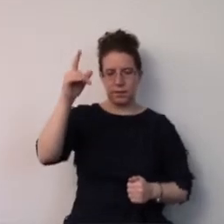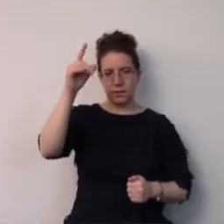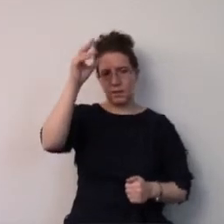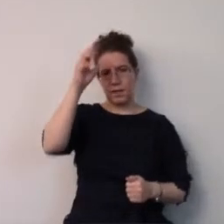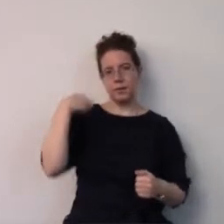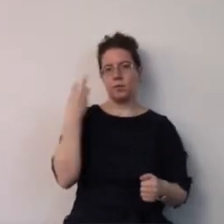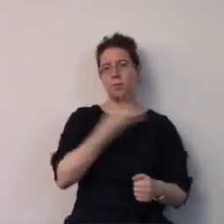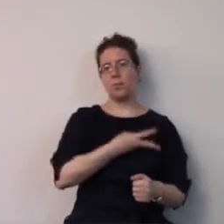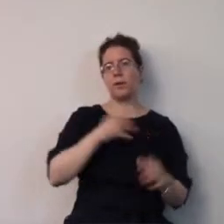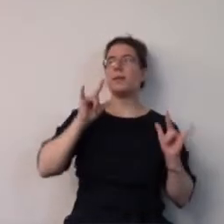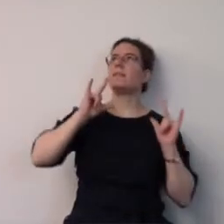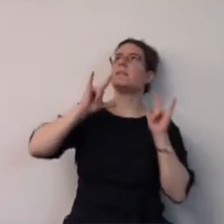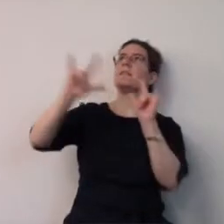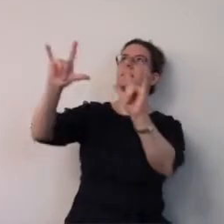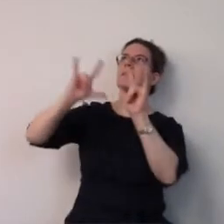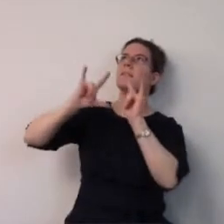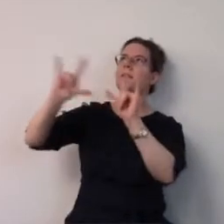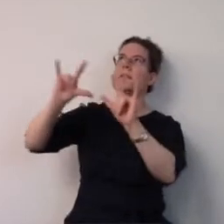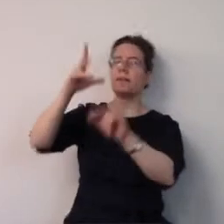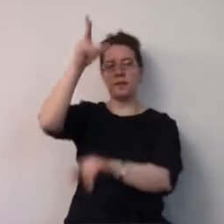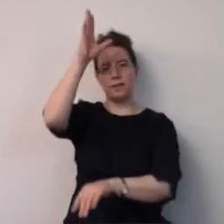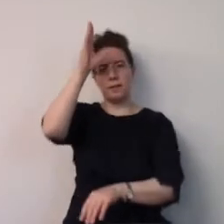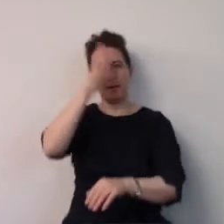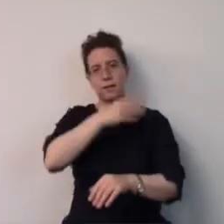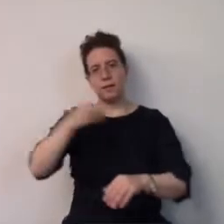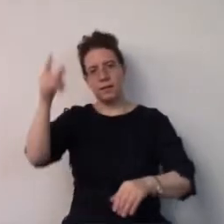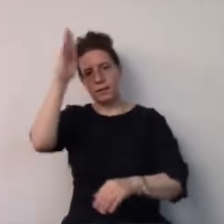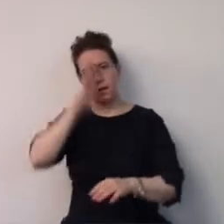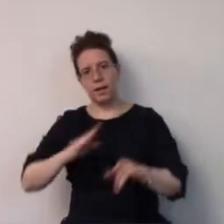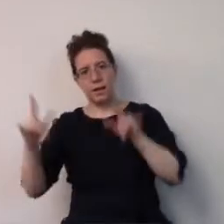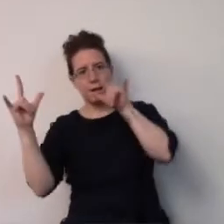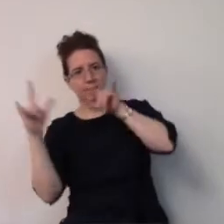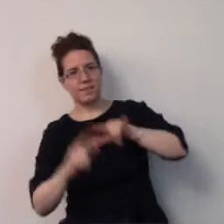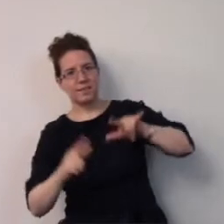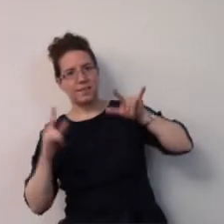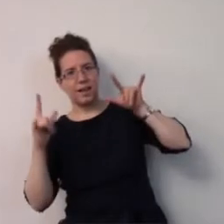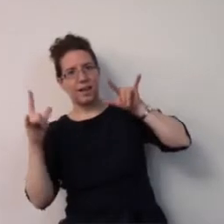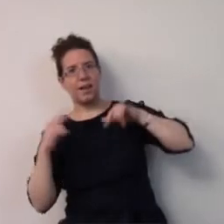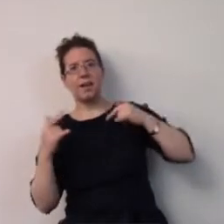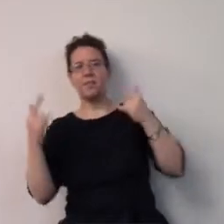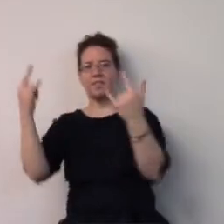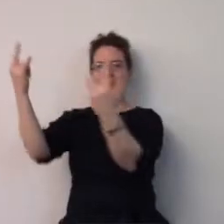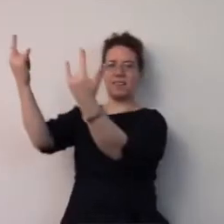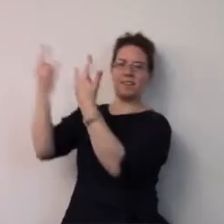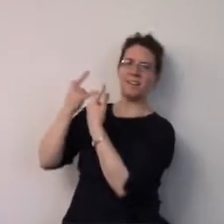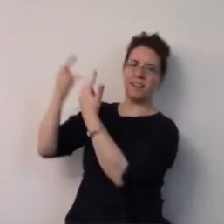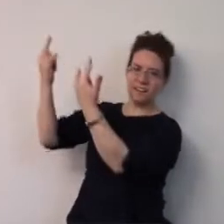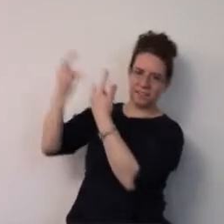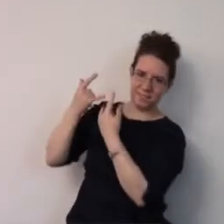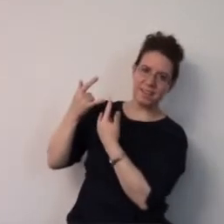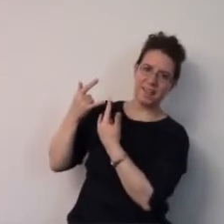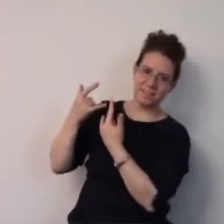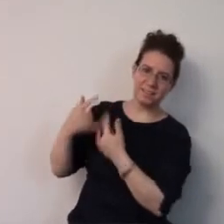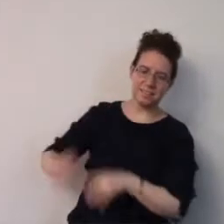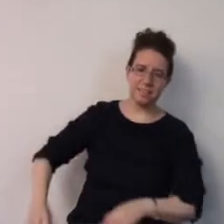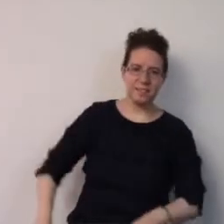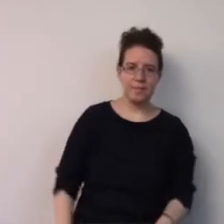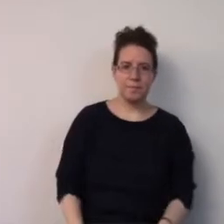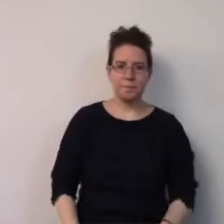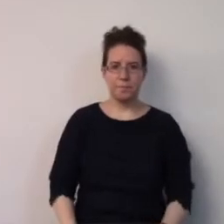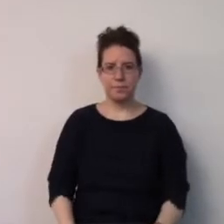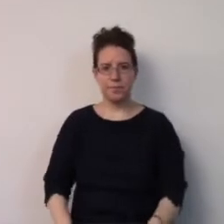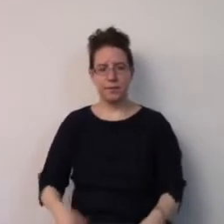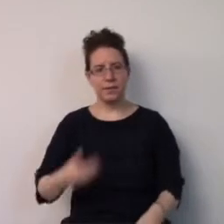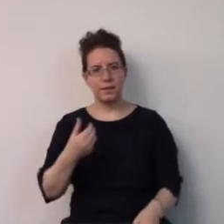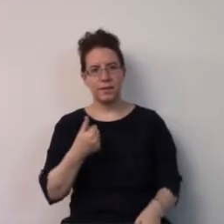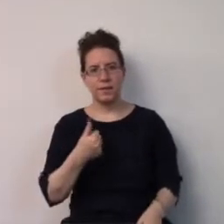kind of thing like that, you need to say, God, I'm bringing it to you. God, forgive them and help me not to have a grudge